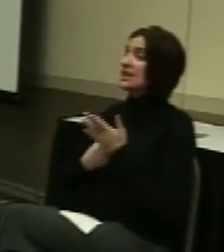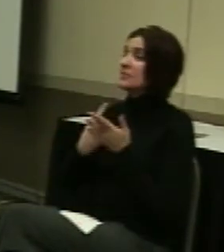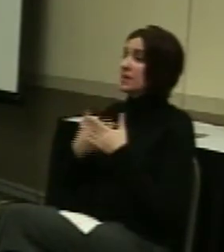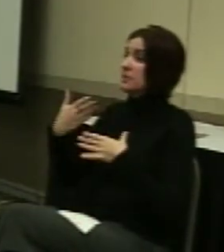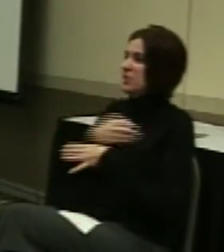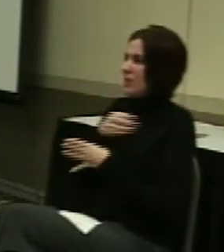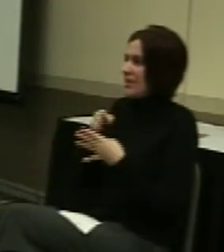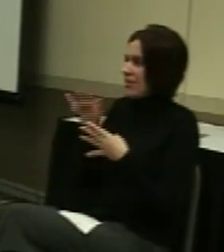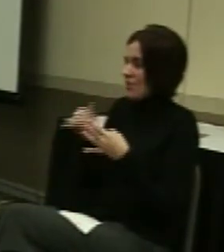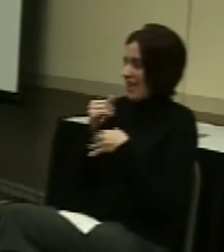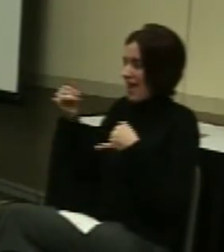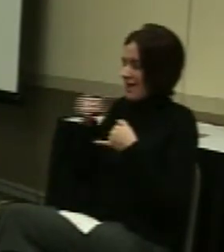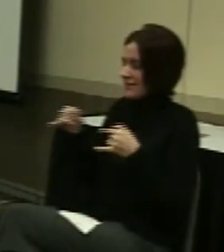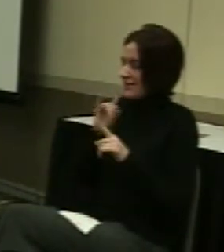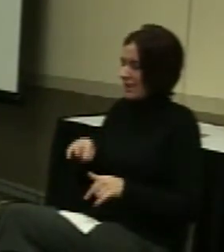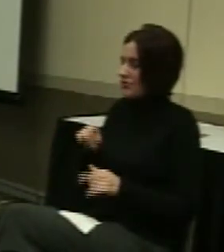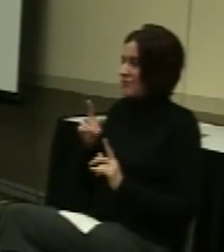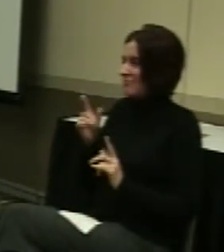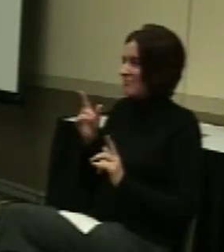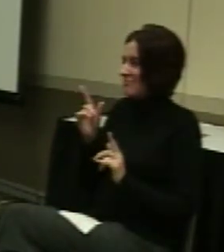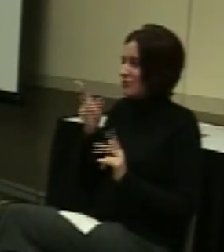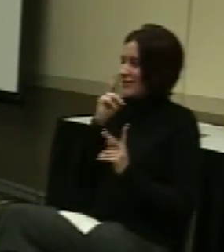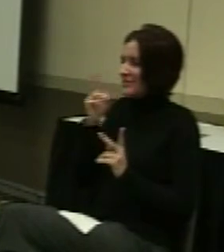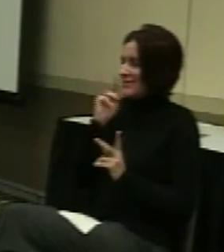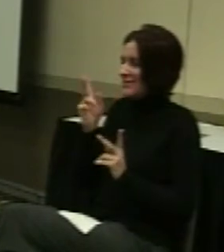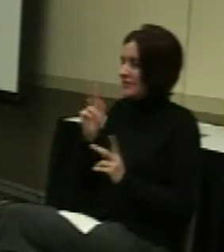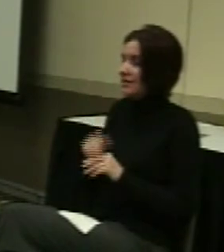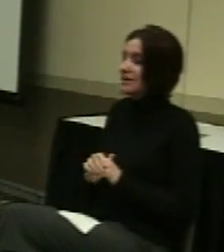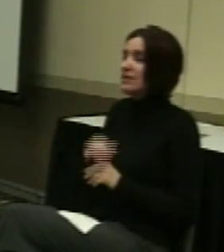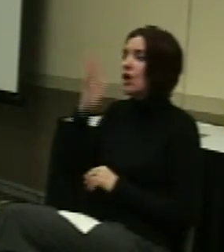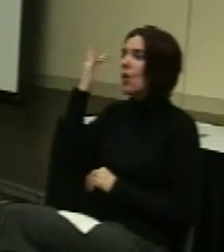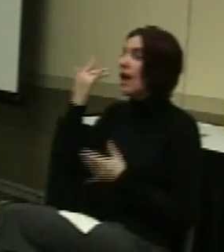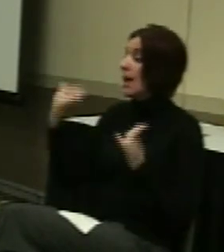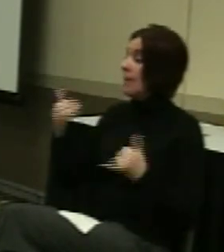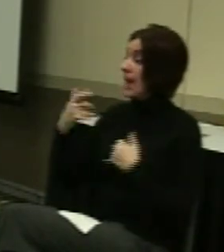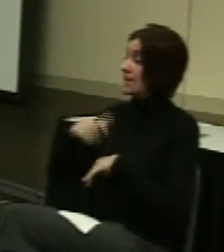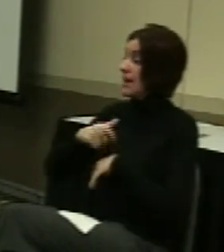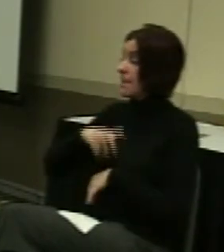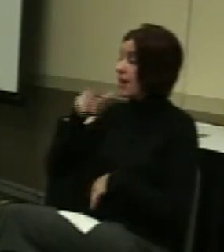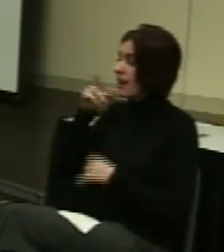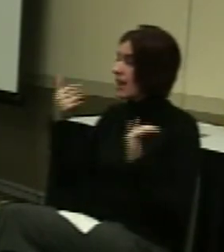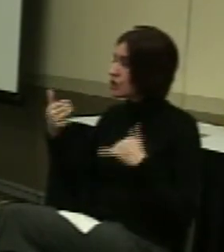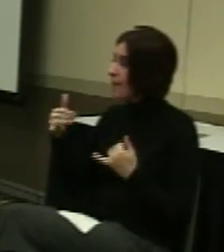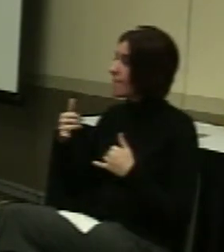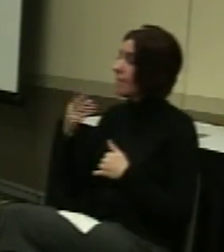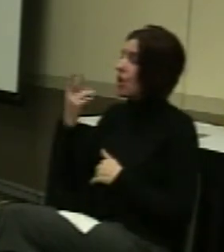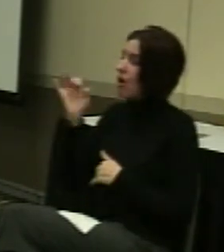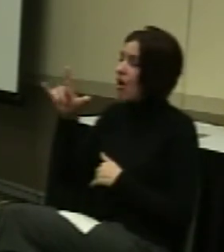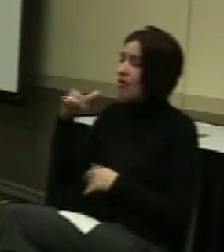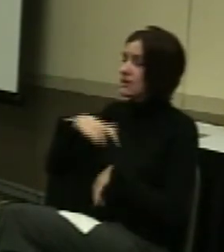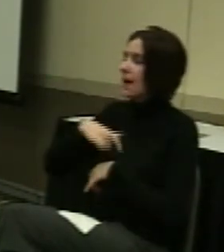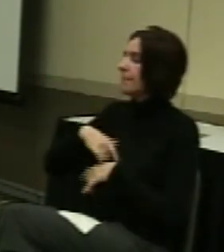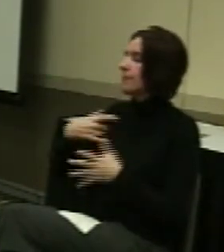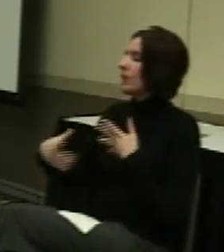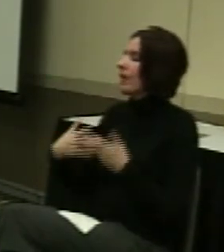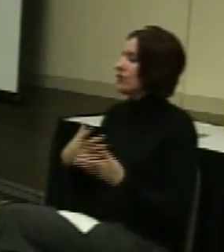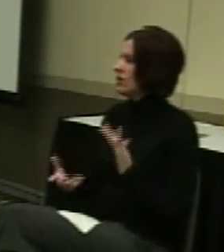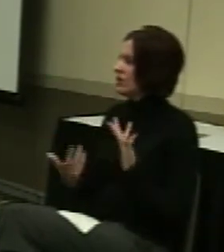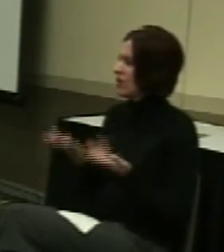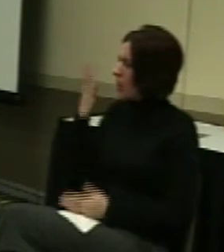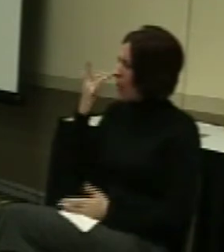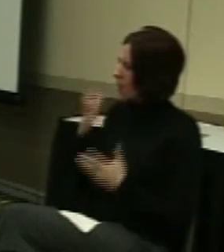the answer. Why is it that playtime or lunchtime or hall time or whatever it is causing